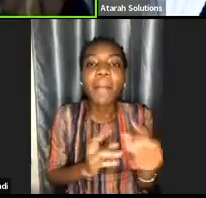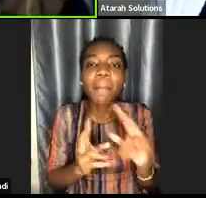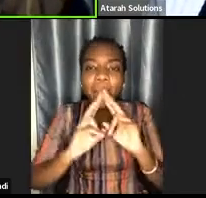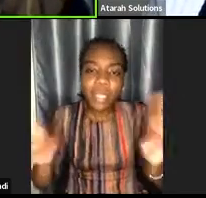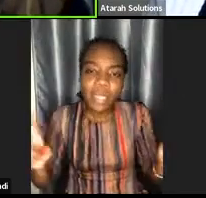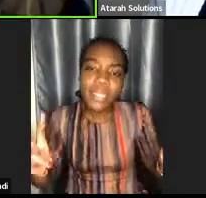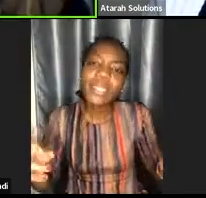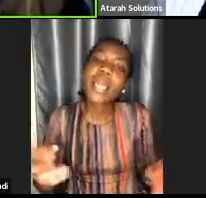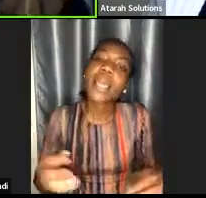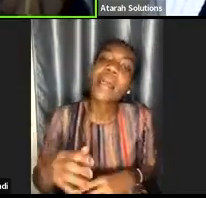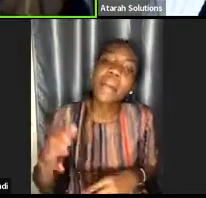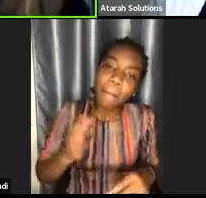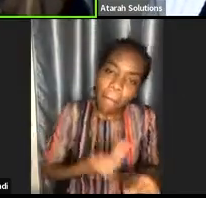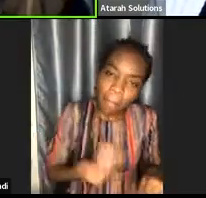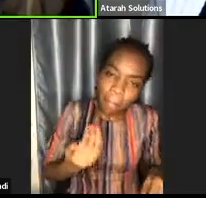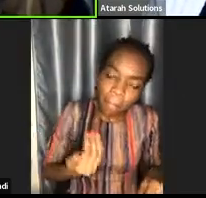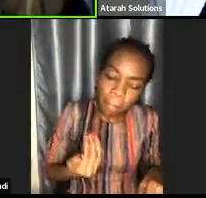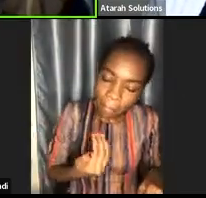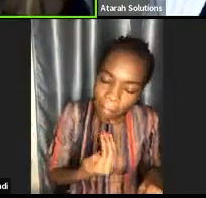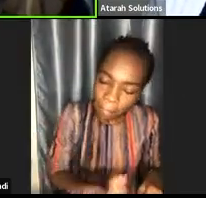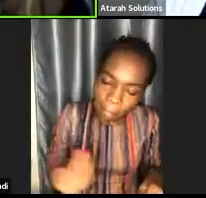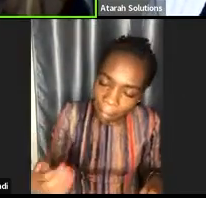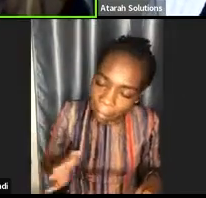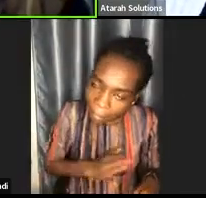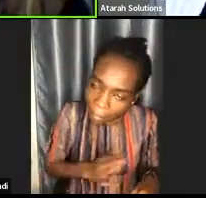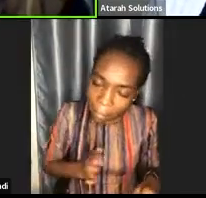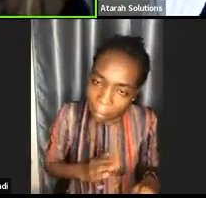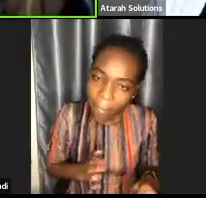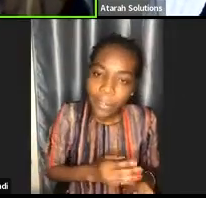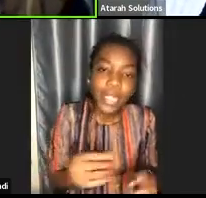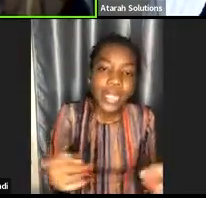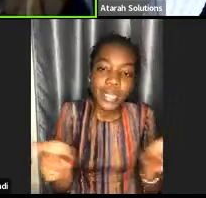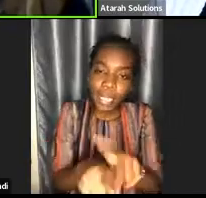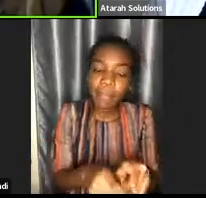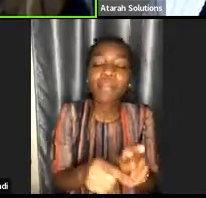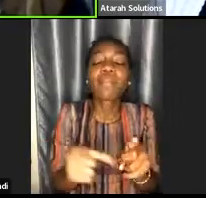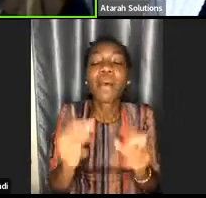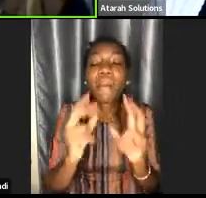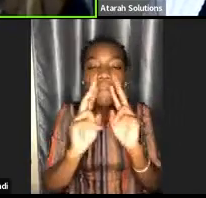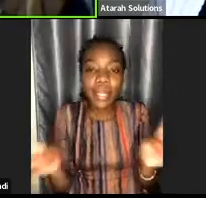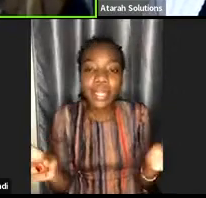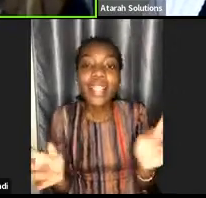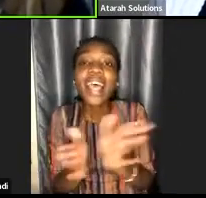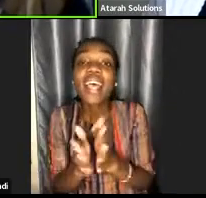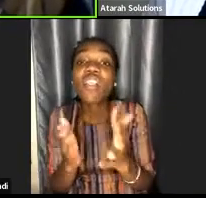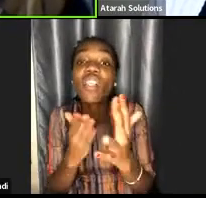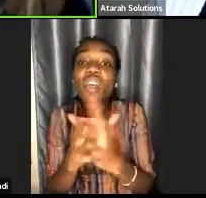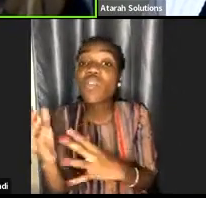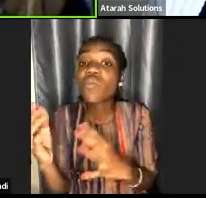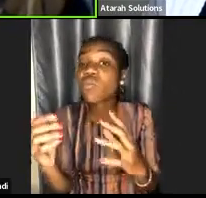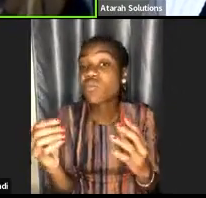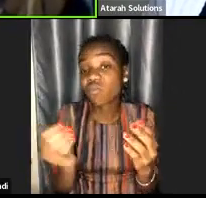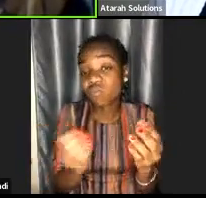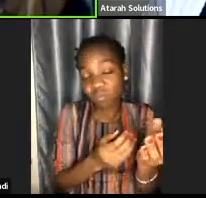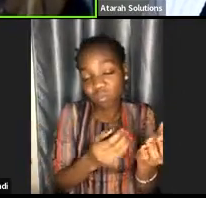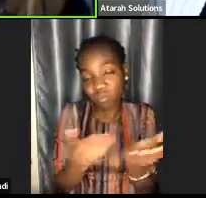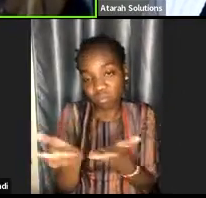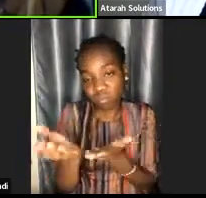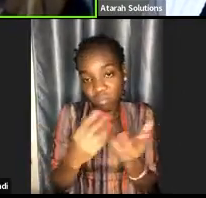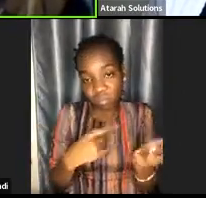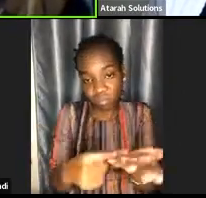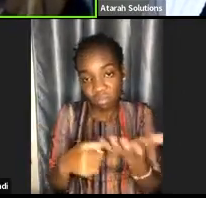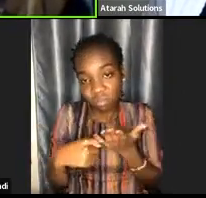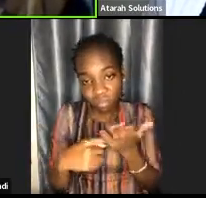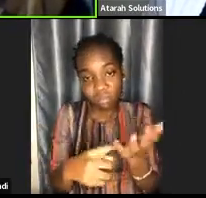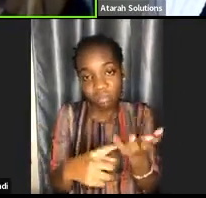mama is also at peace. So these issues can be resolved through mediation. And in fact, mediation is the best way